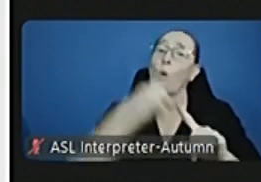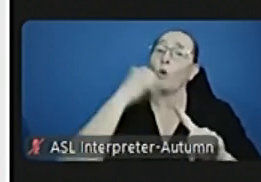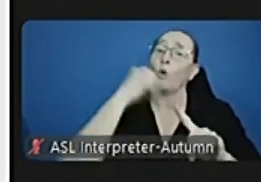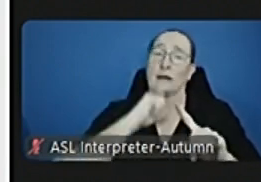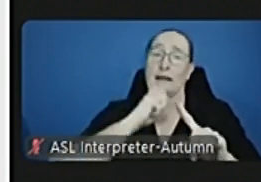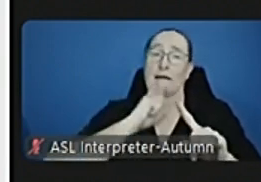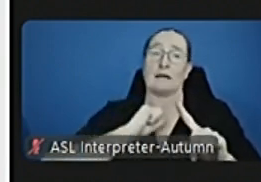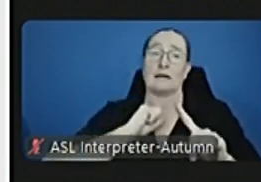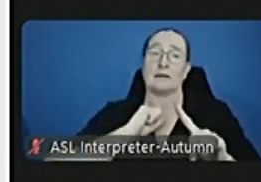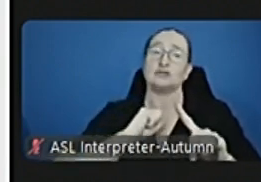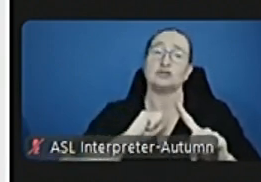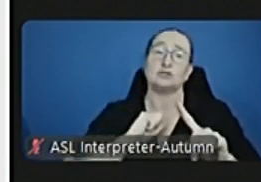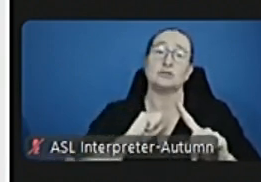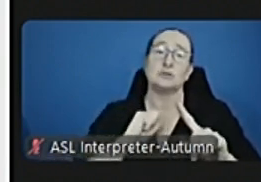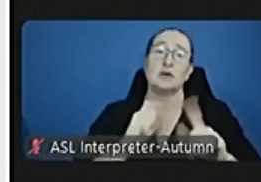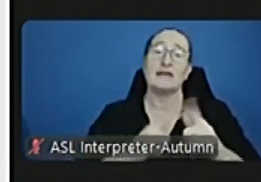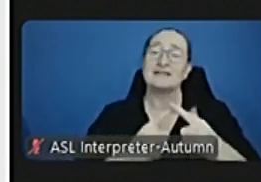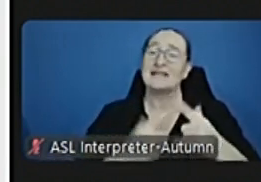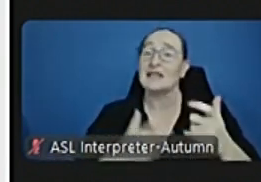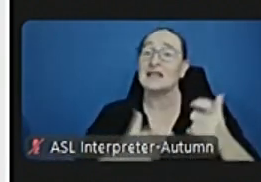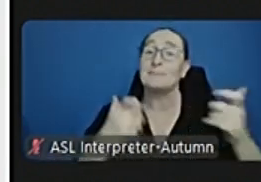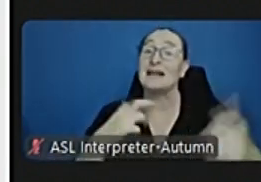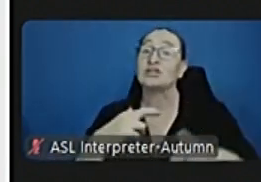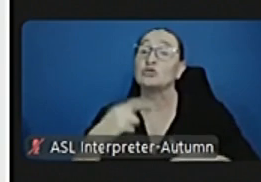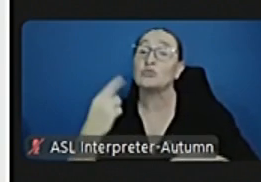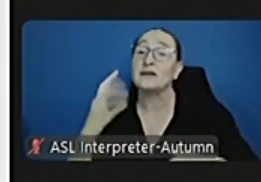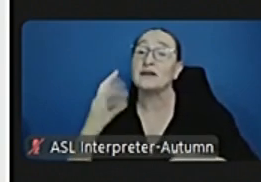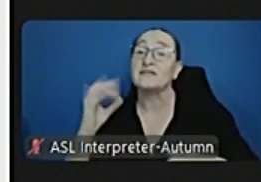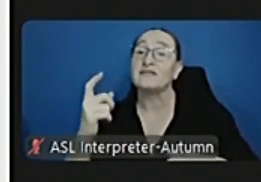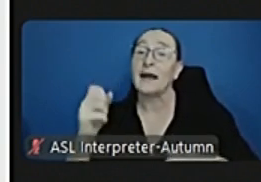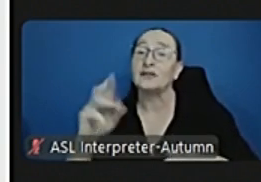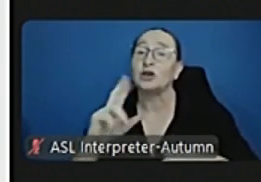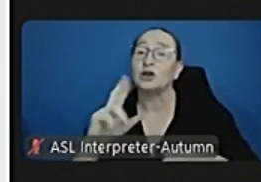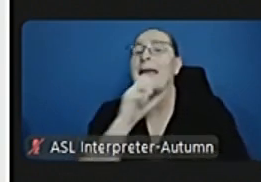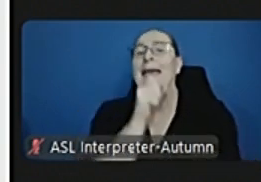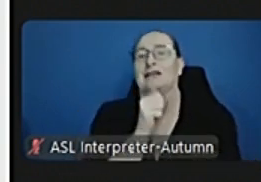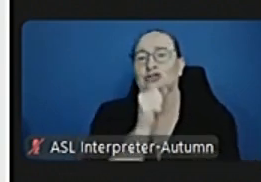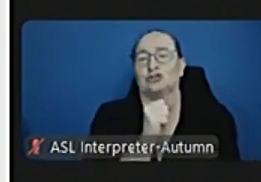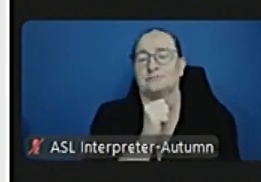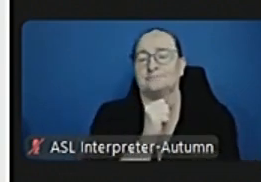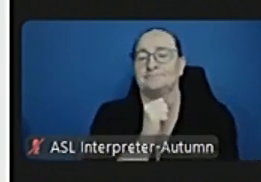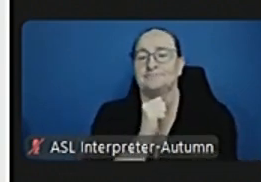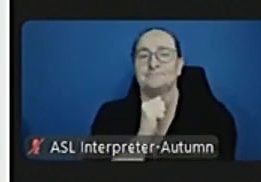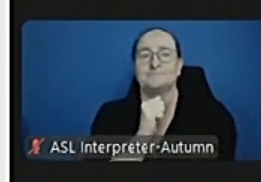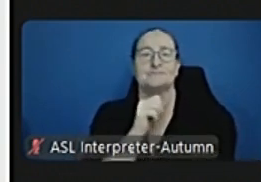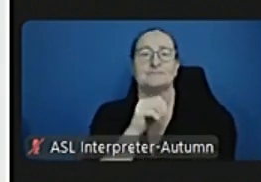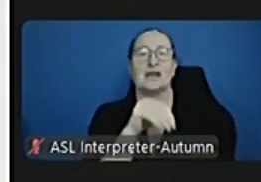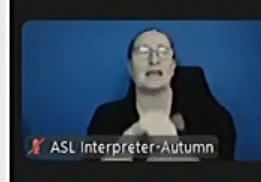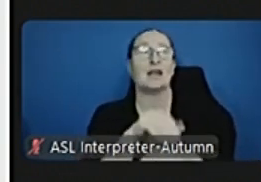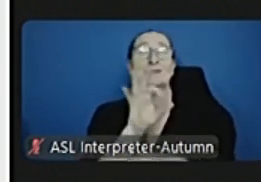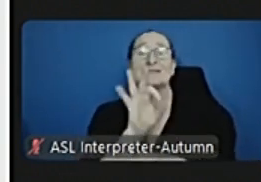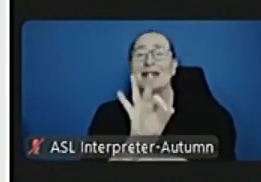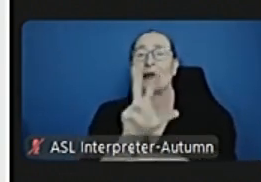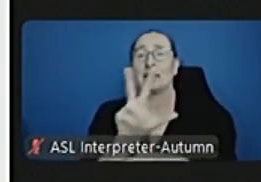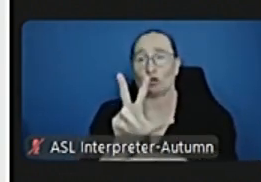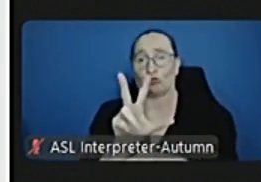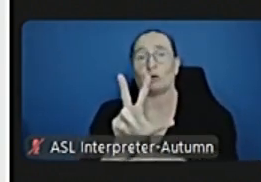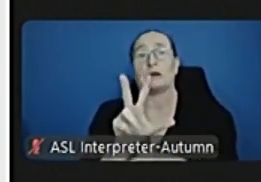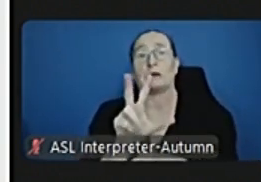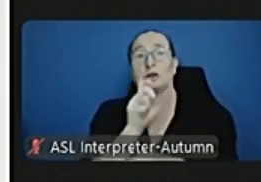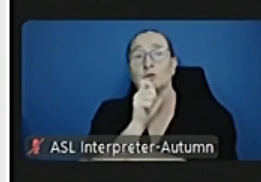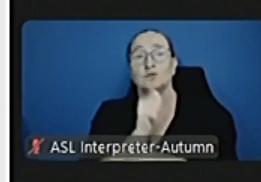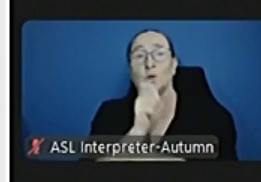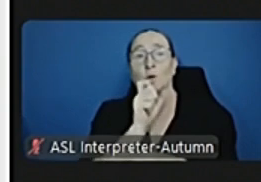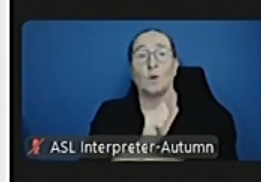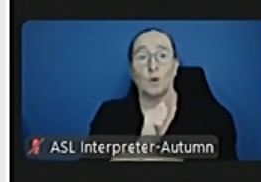what's the biggest risk factor? It's age. So at age, he was 93 years old and